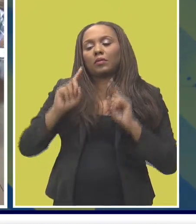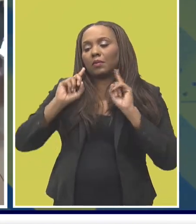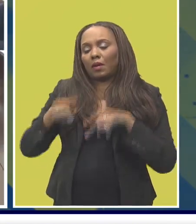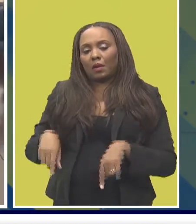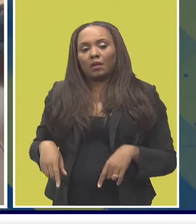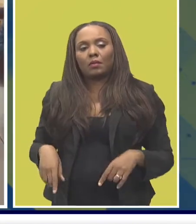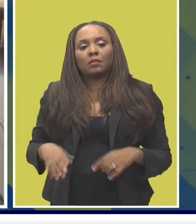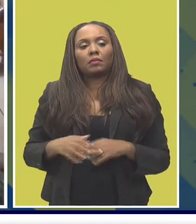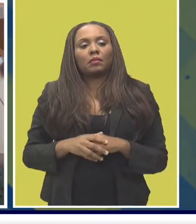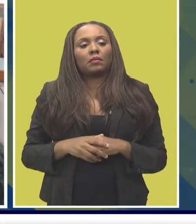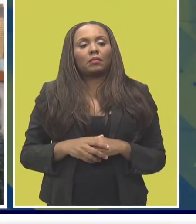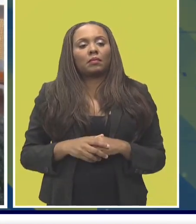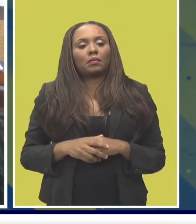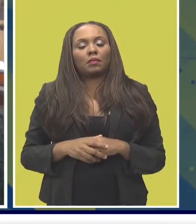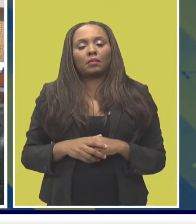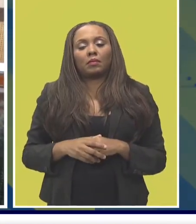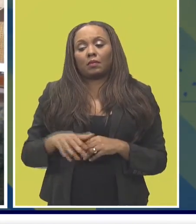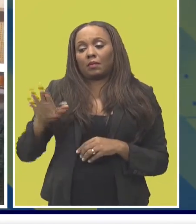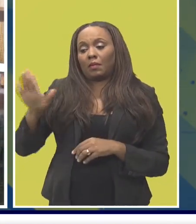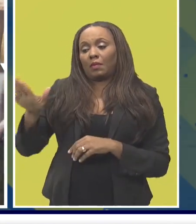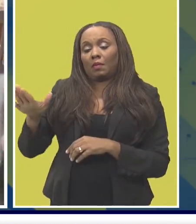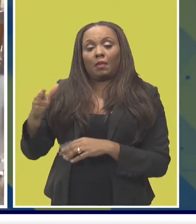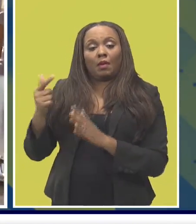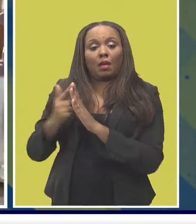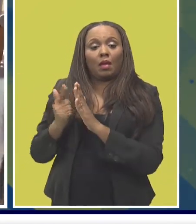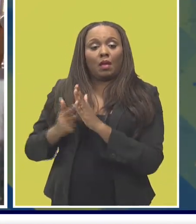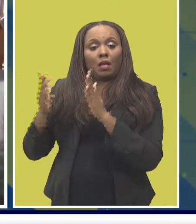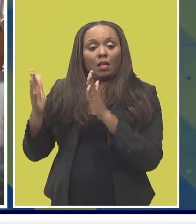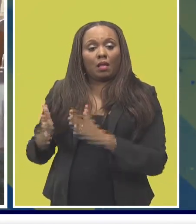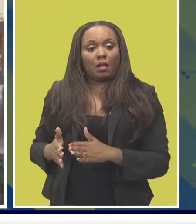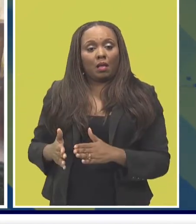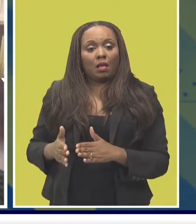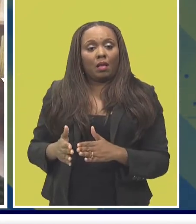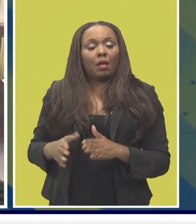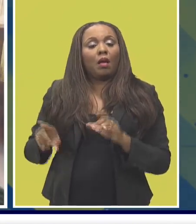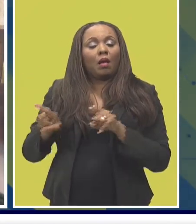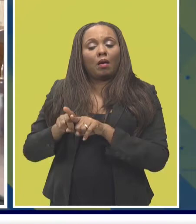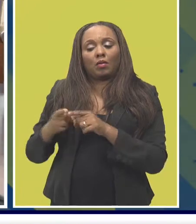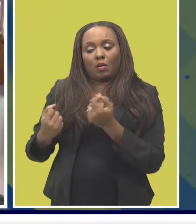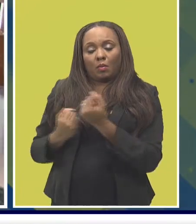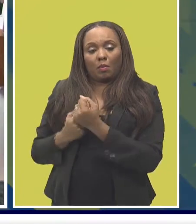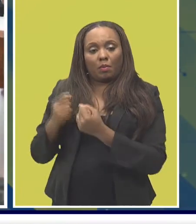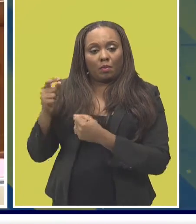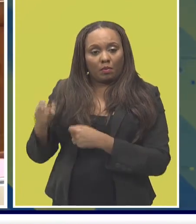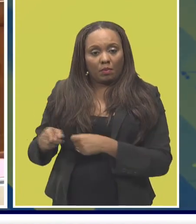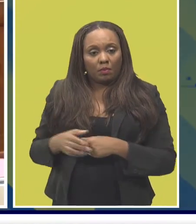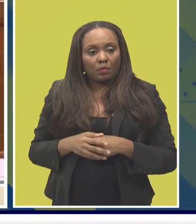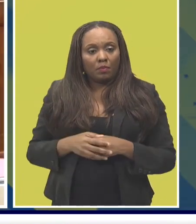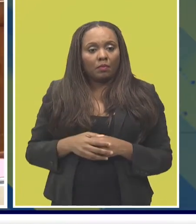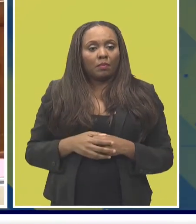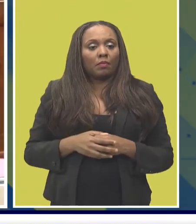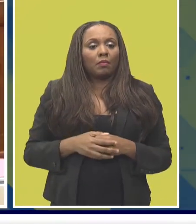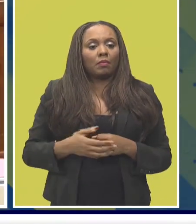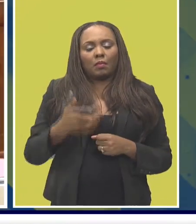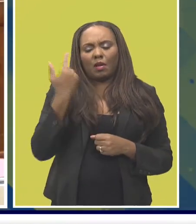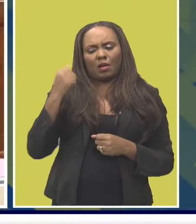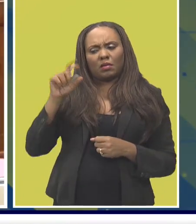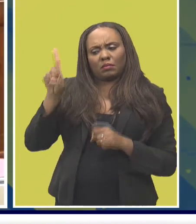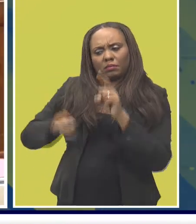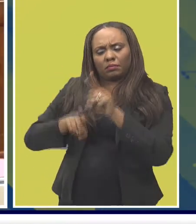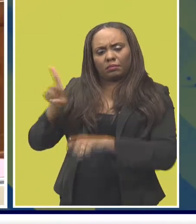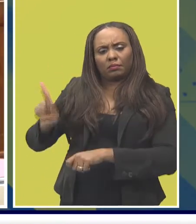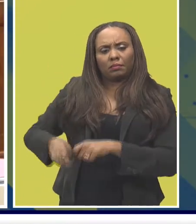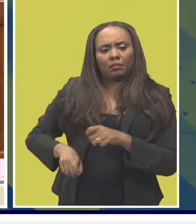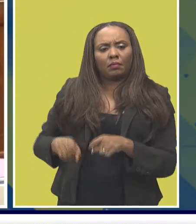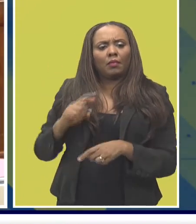former Attorney General in the last DLP administration, Adriel Brathwaite. When questioned by Senator Lucille Moe about cases of the board